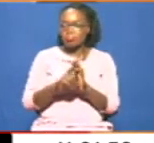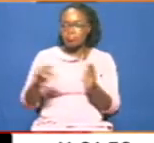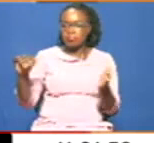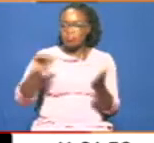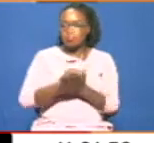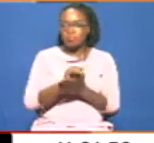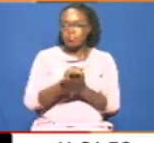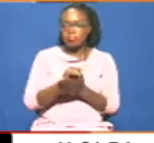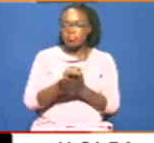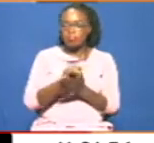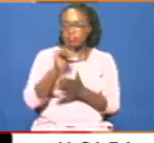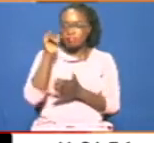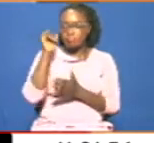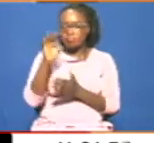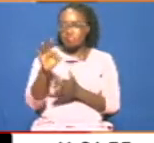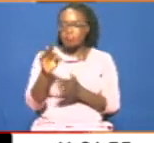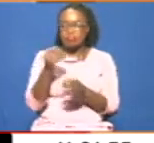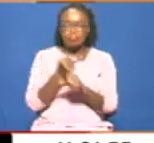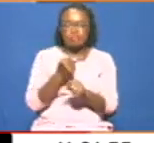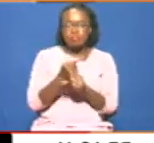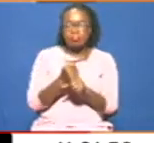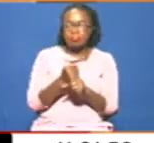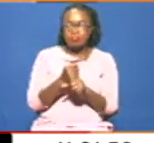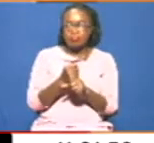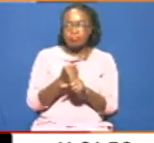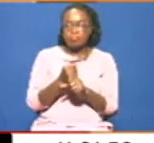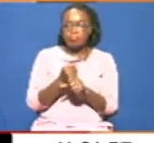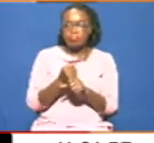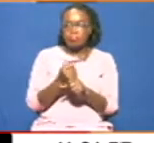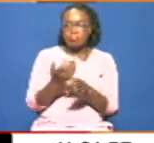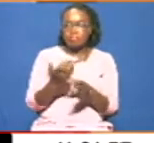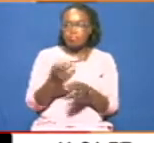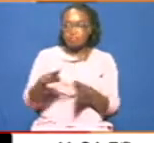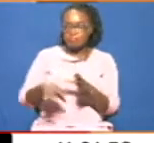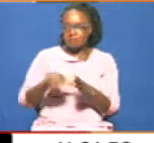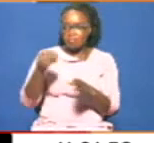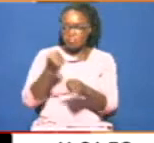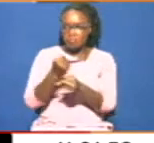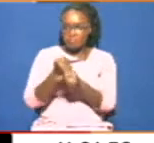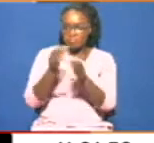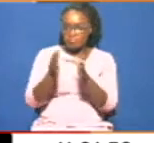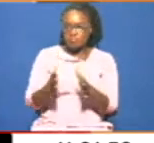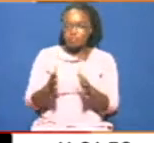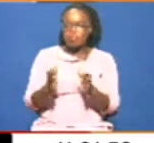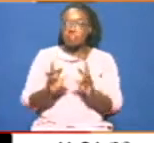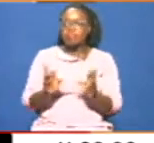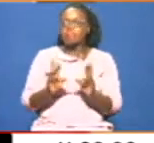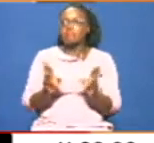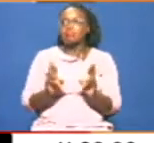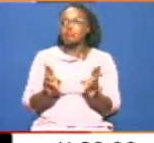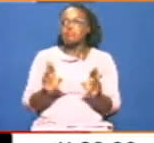Of labor. You don't need to bring in labor. You can find a 360, everything that